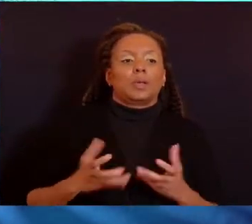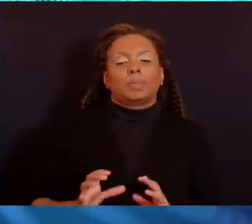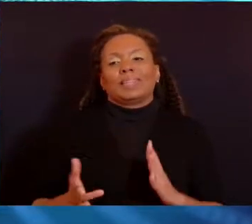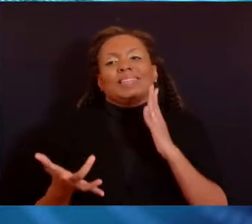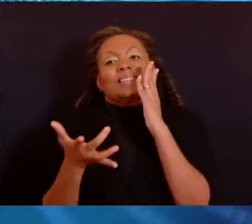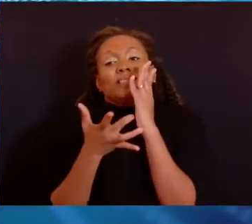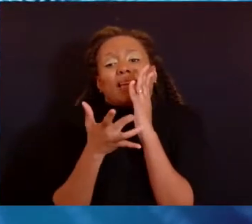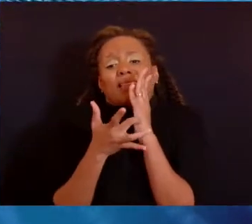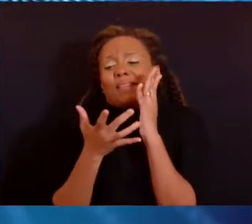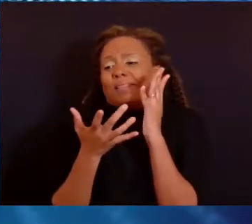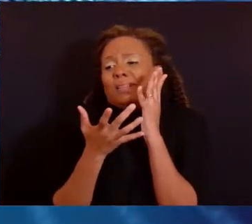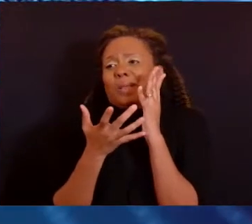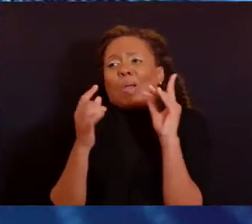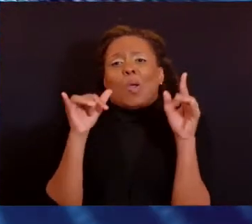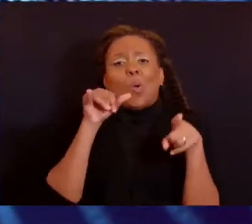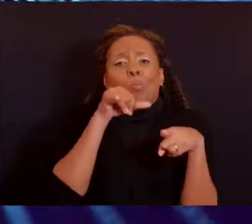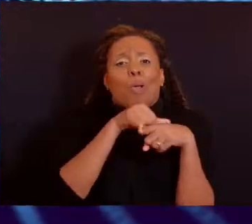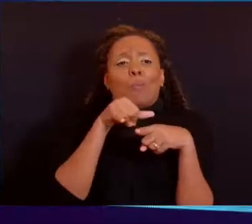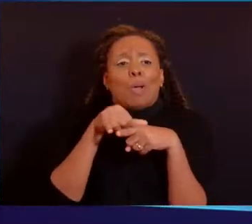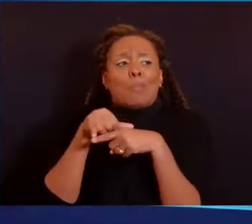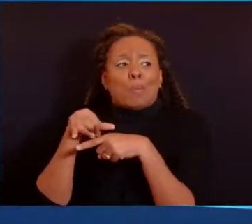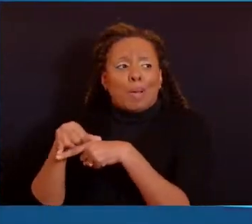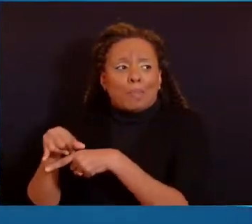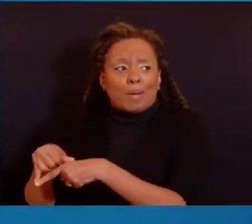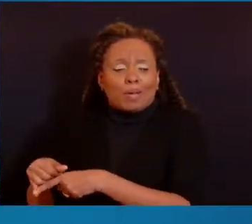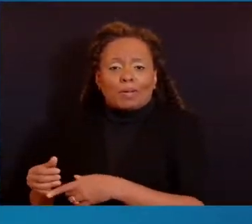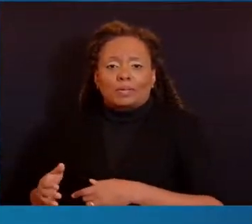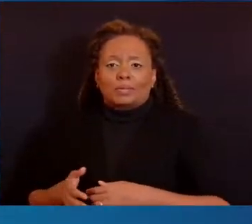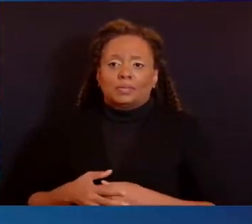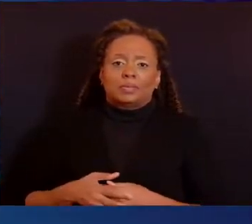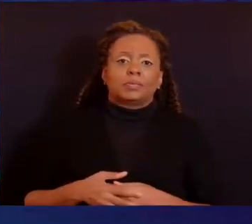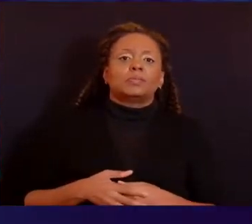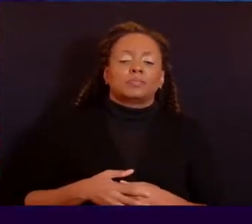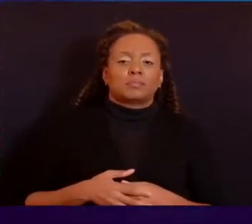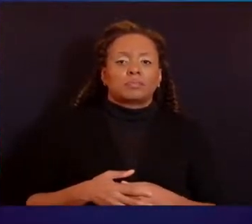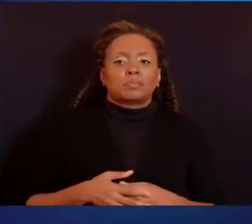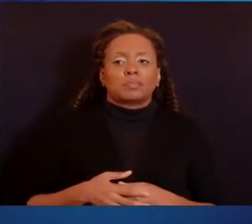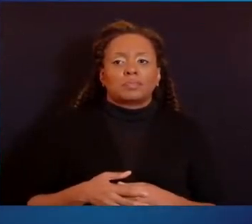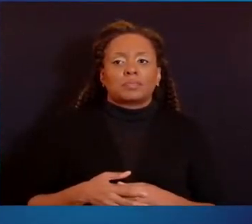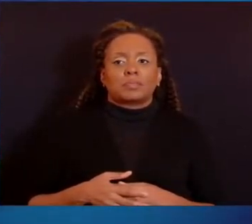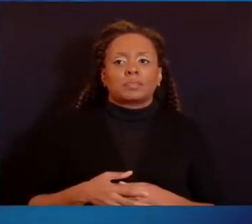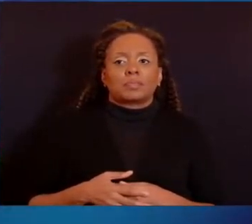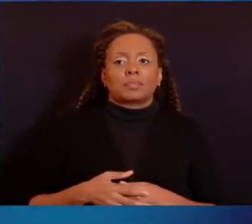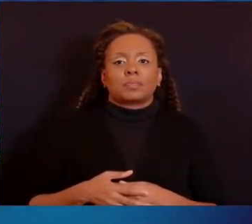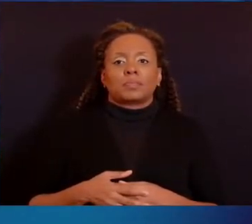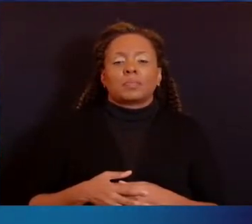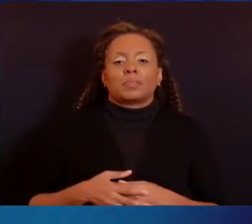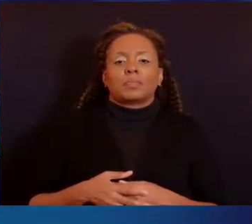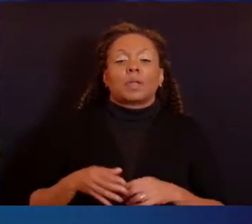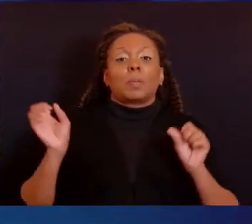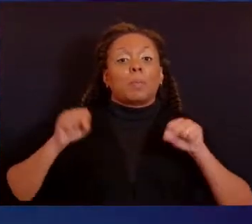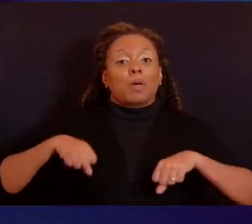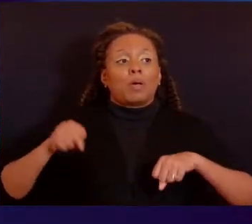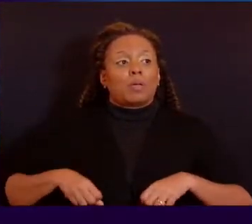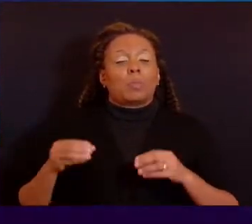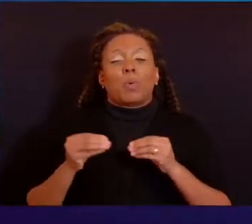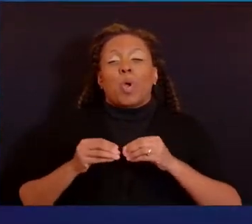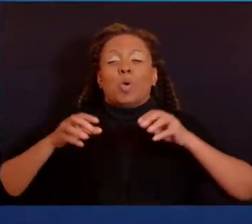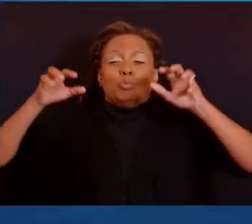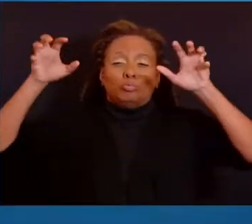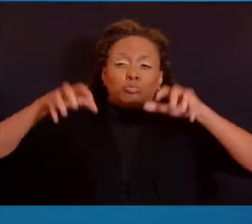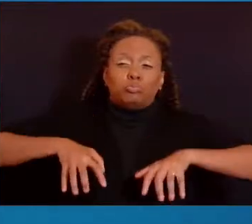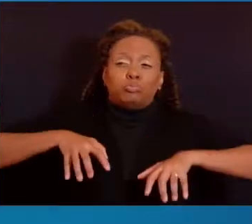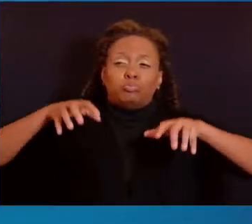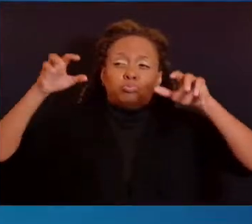into the time of the year or the season which is expected to be more conducive for heavy rain, full